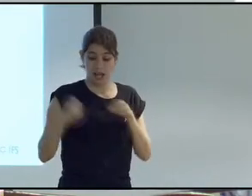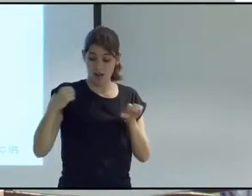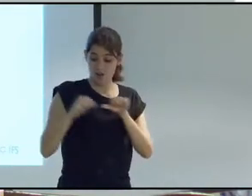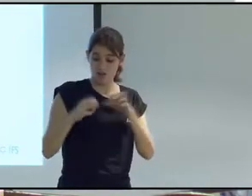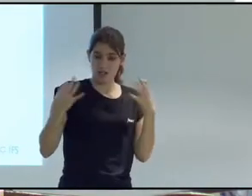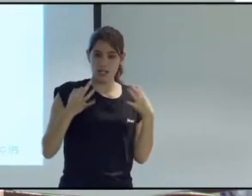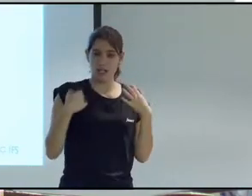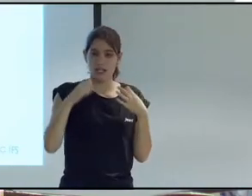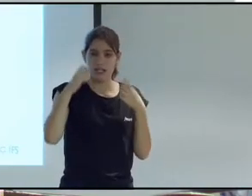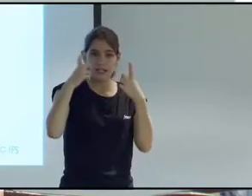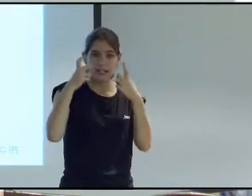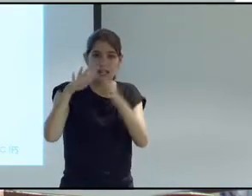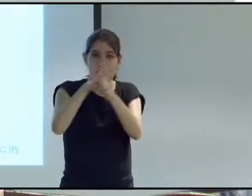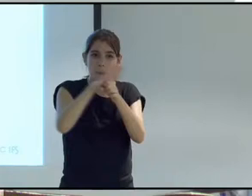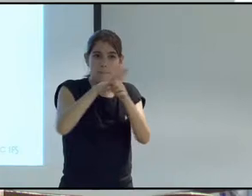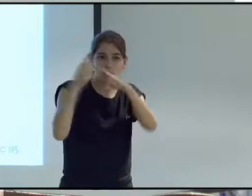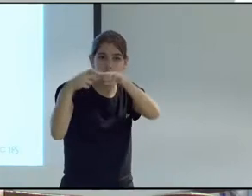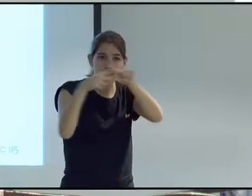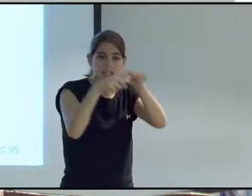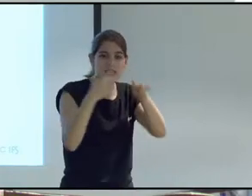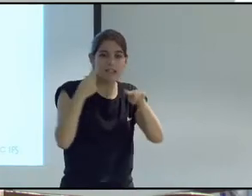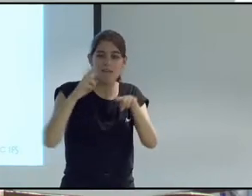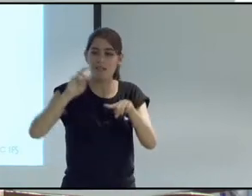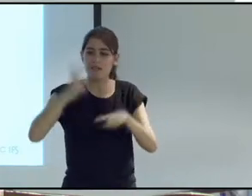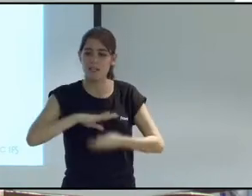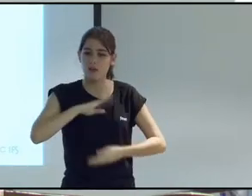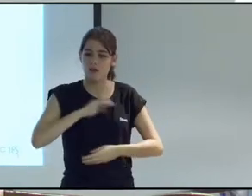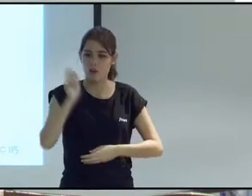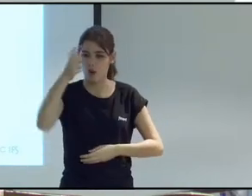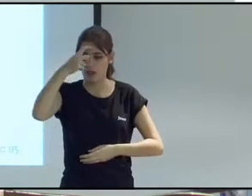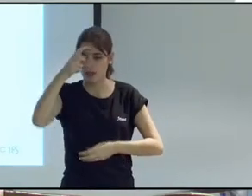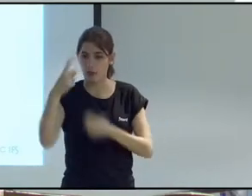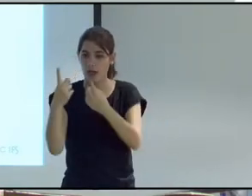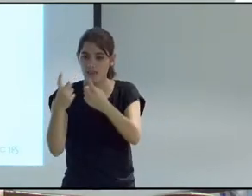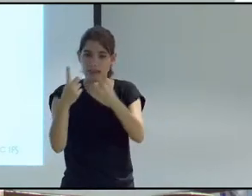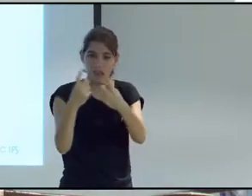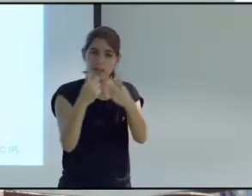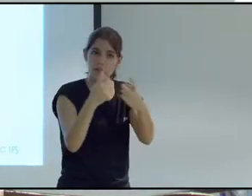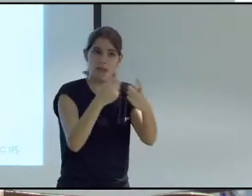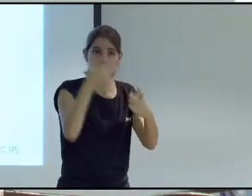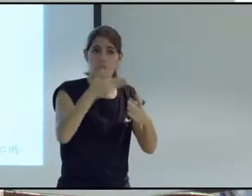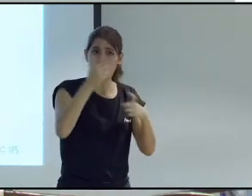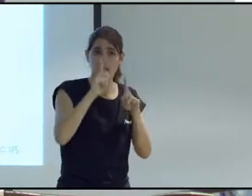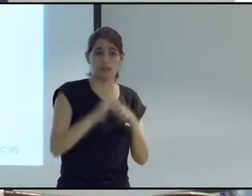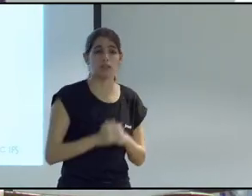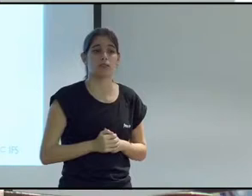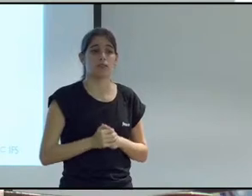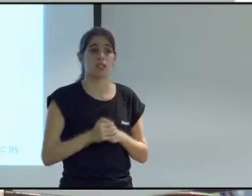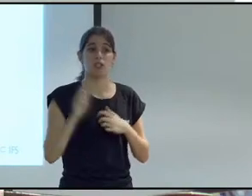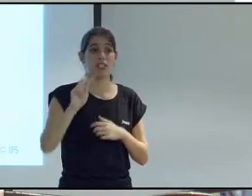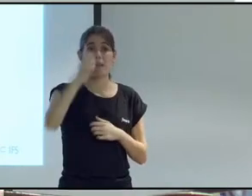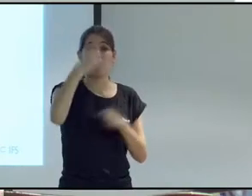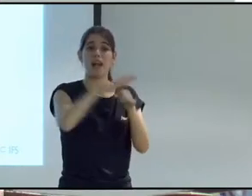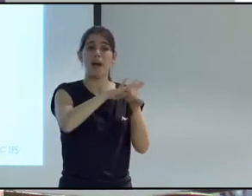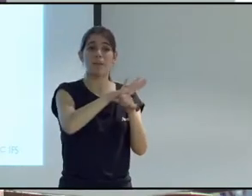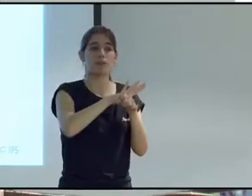what I've been doing is to look at different dimensions where functional diversity is a completely necessary concept and super